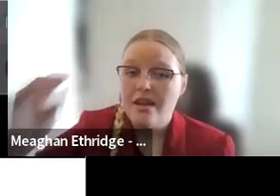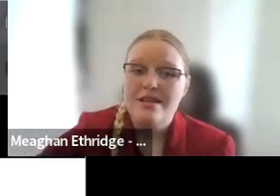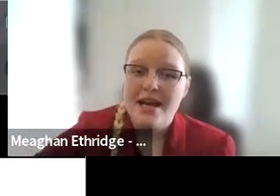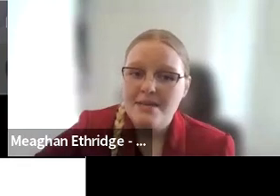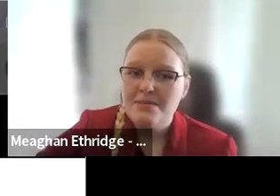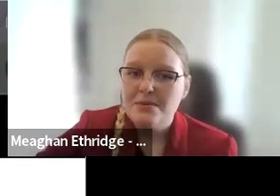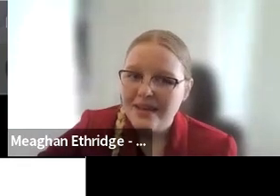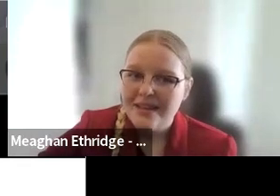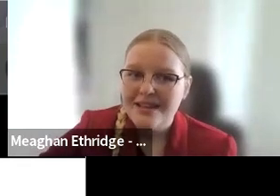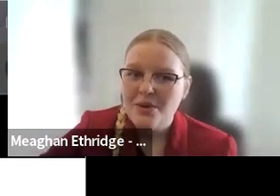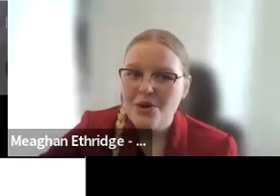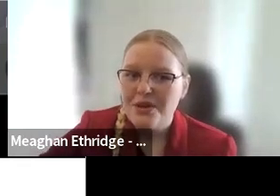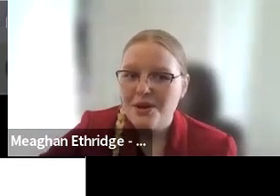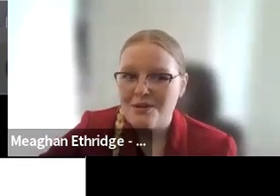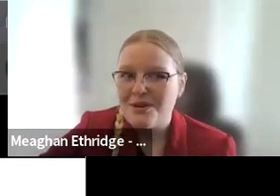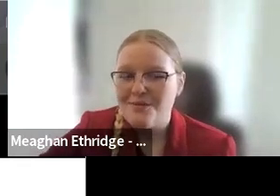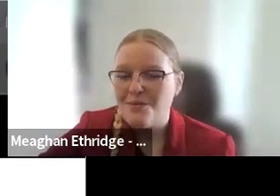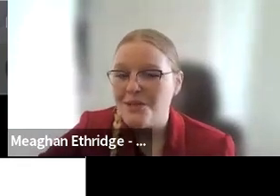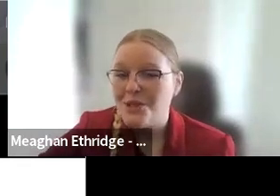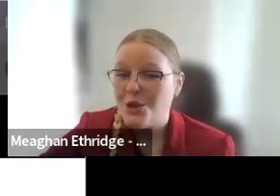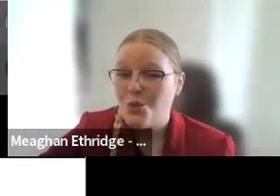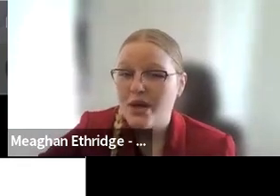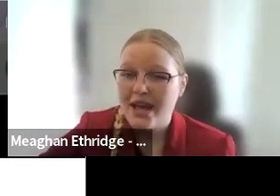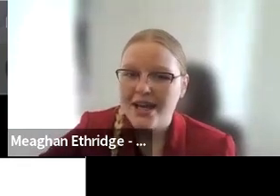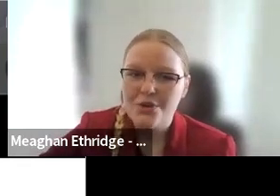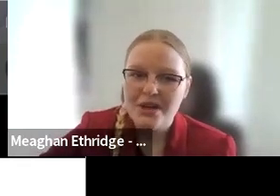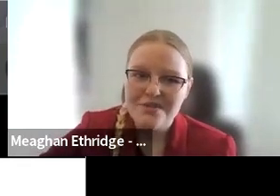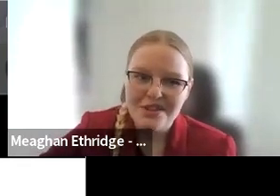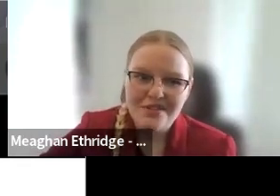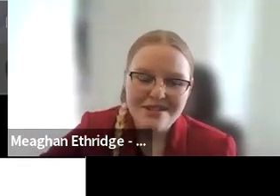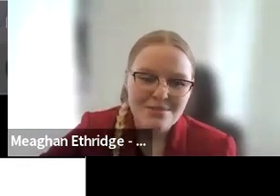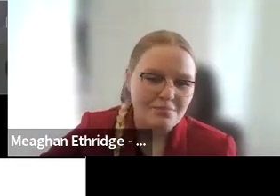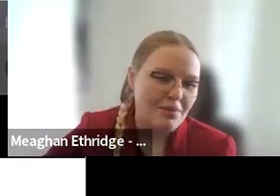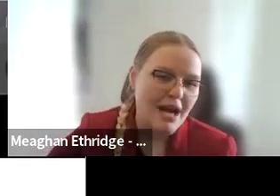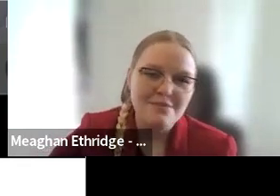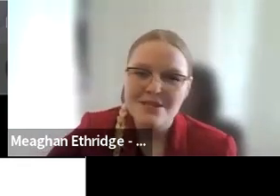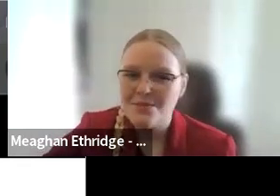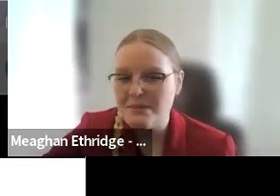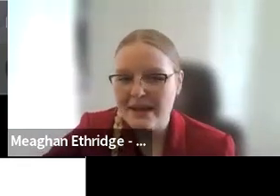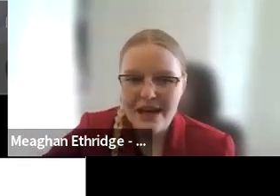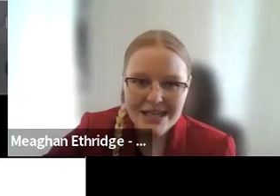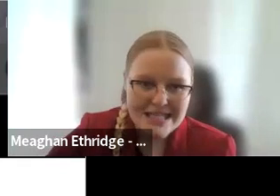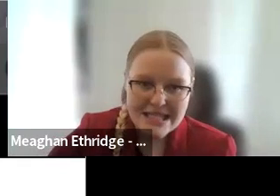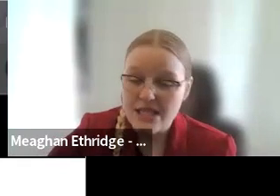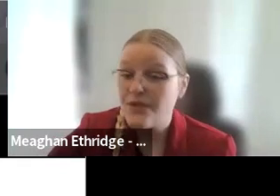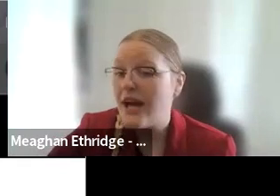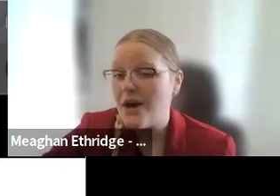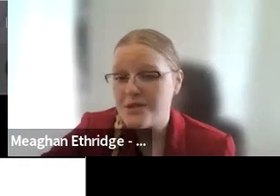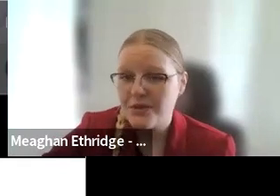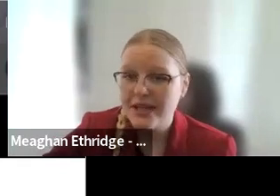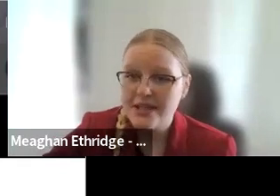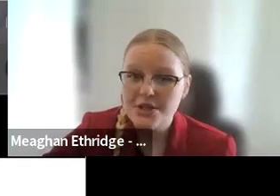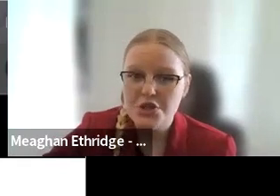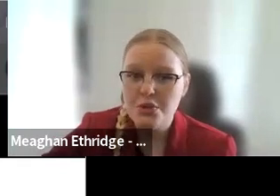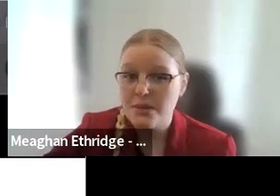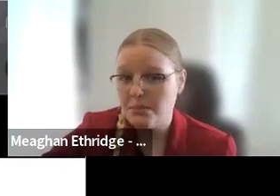So a lot of the time, people may think that we only offer information on one category of service. Perhaps someone may have gotten assistance for a